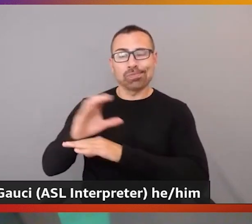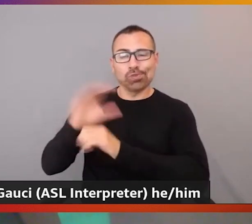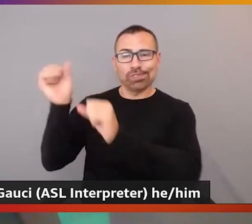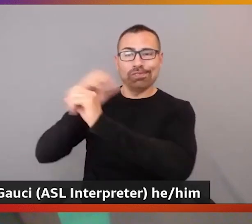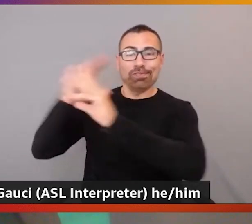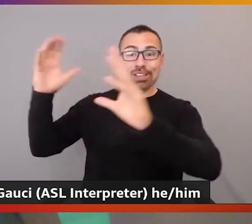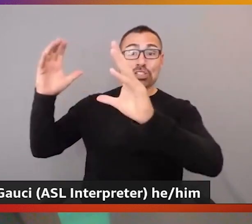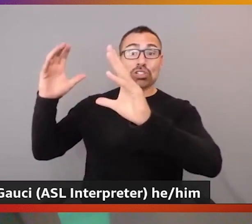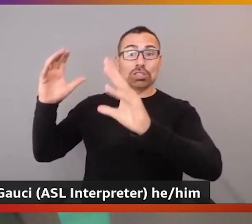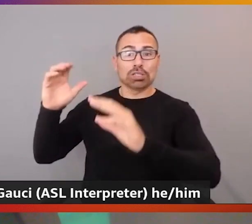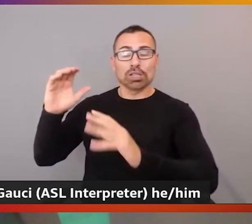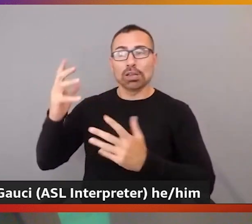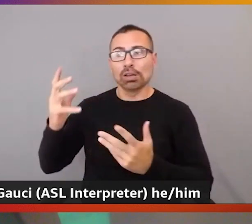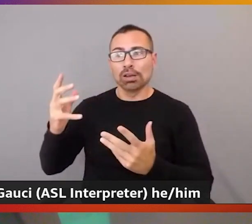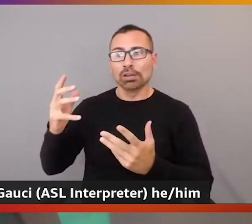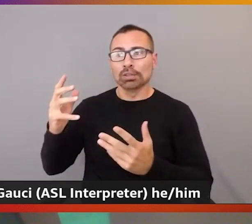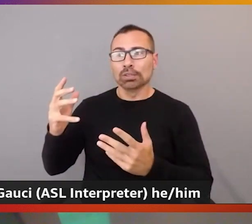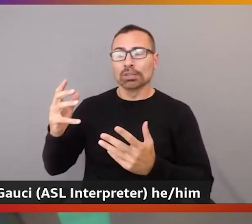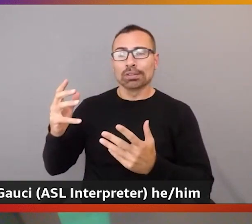or